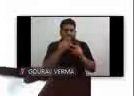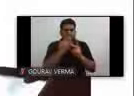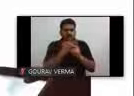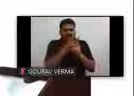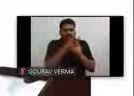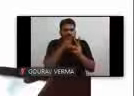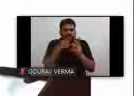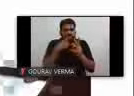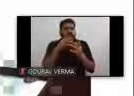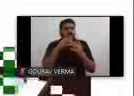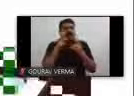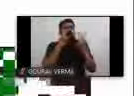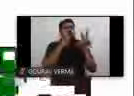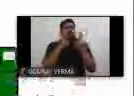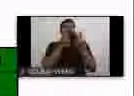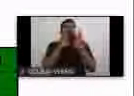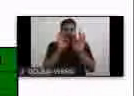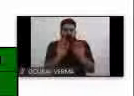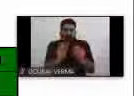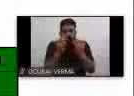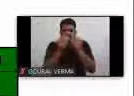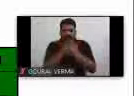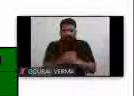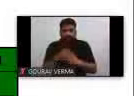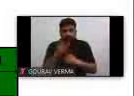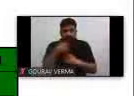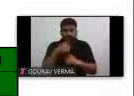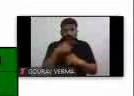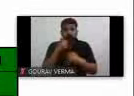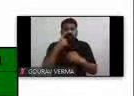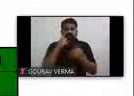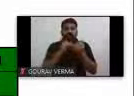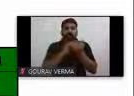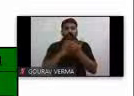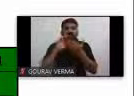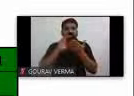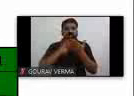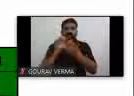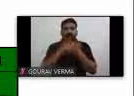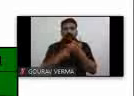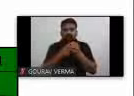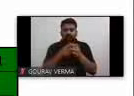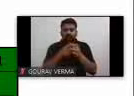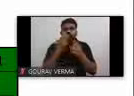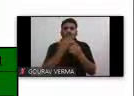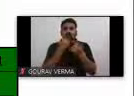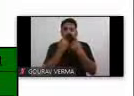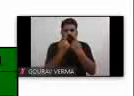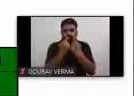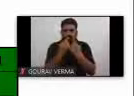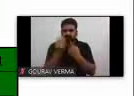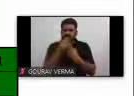their assessment. This is Ishihara test for color blindness. Jo thoda